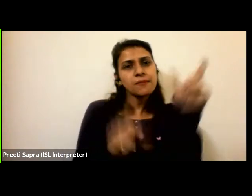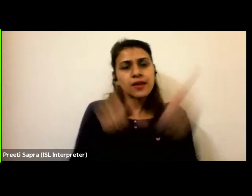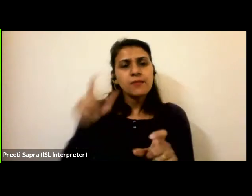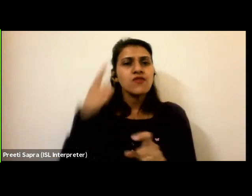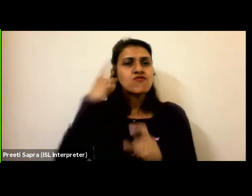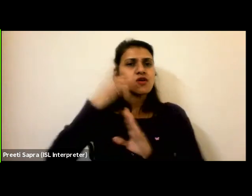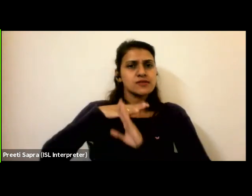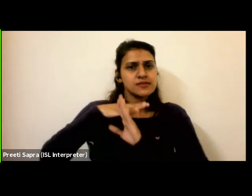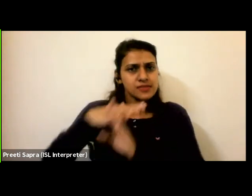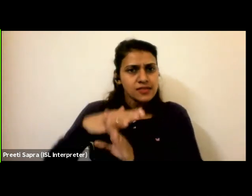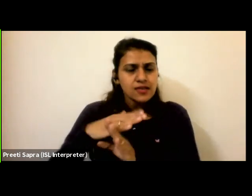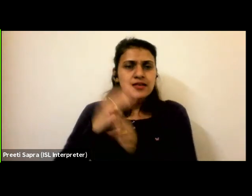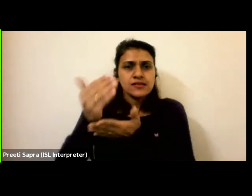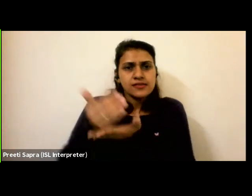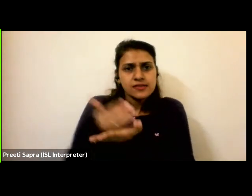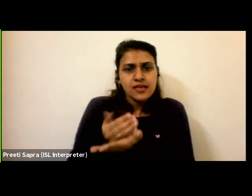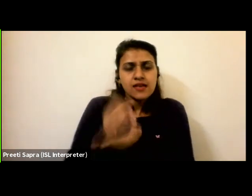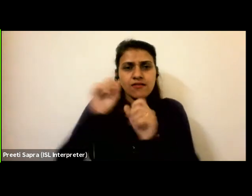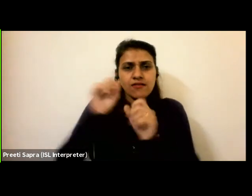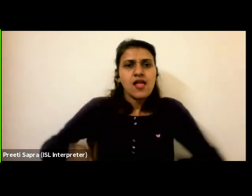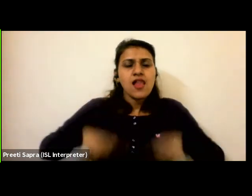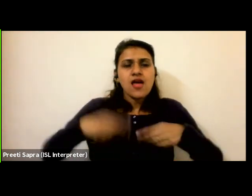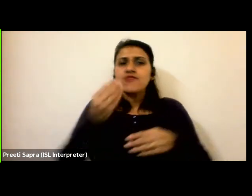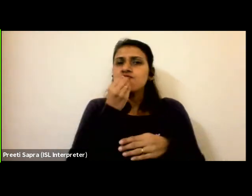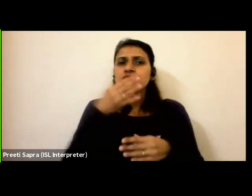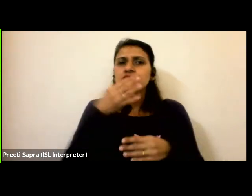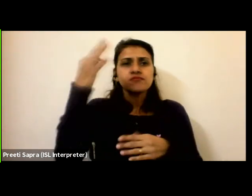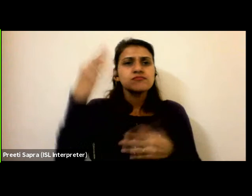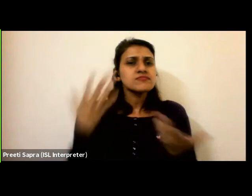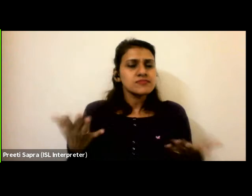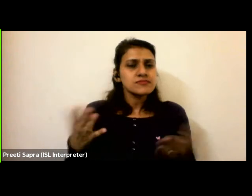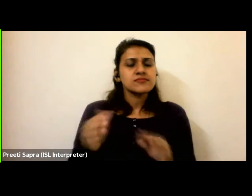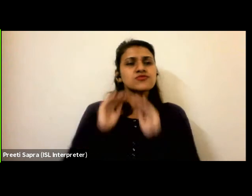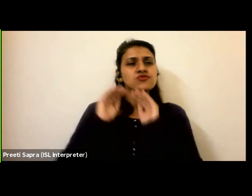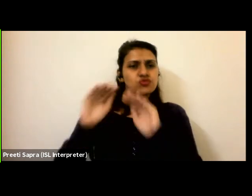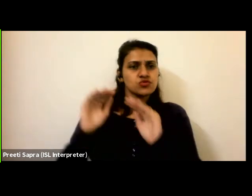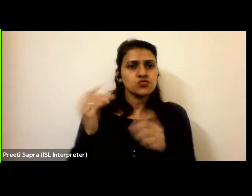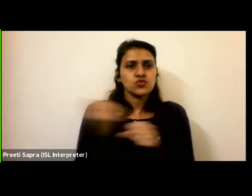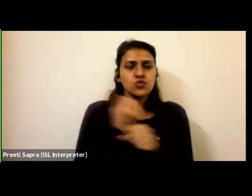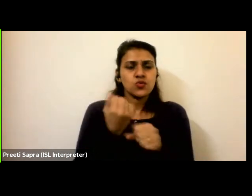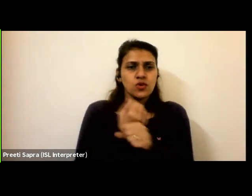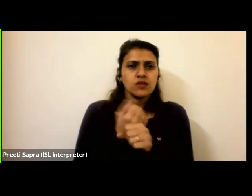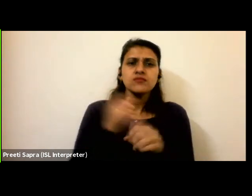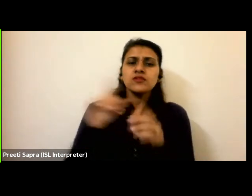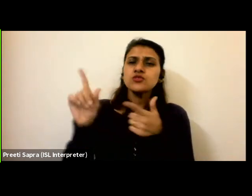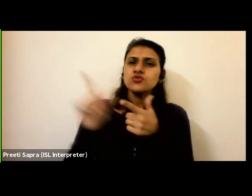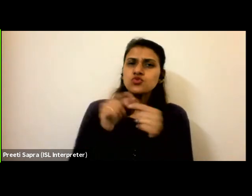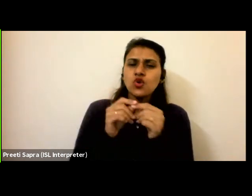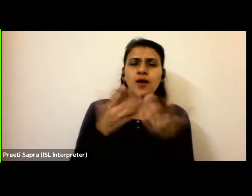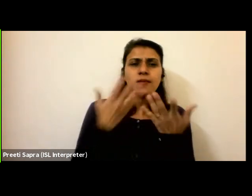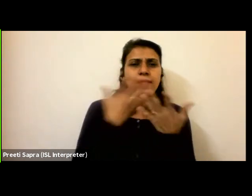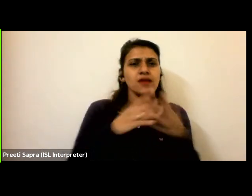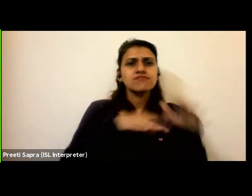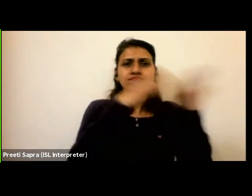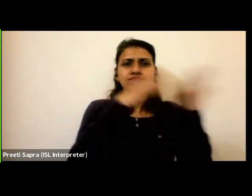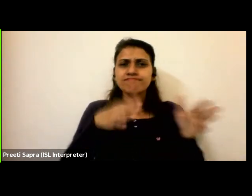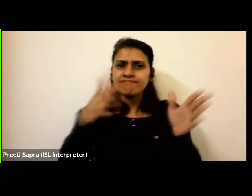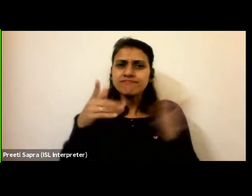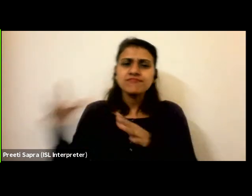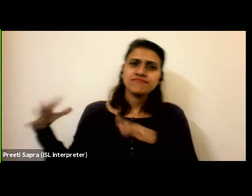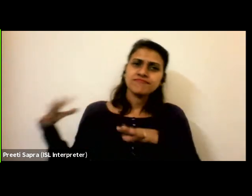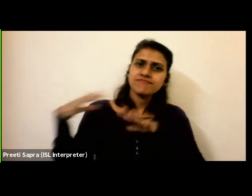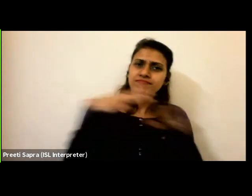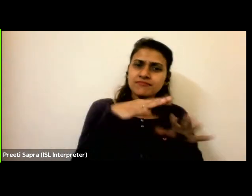and stabilize their livelihood by mentoring and referring candidates to job fairs and the government for